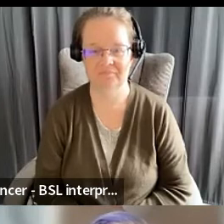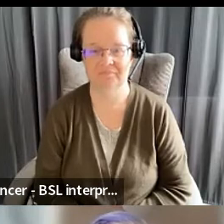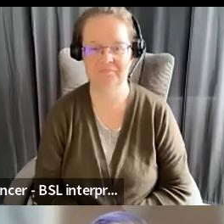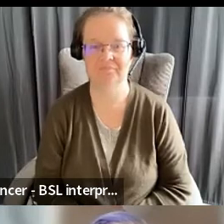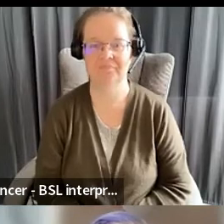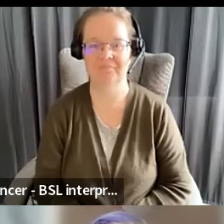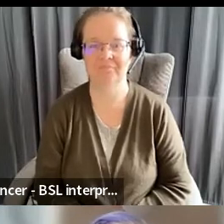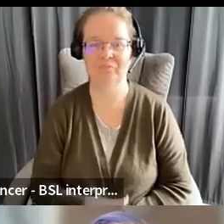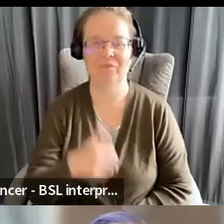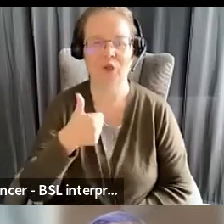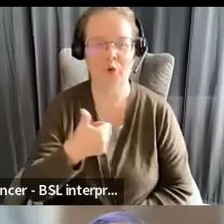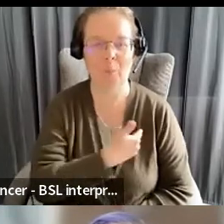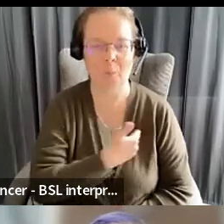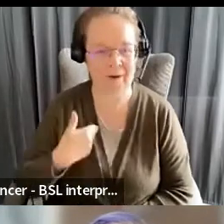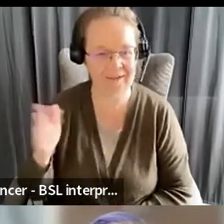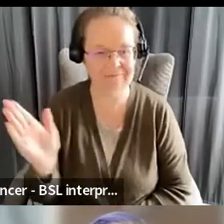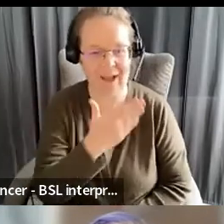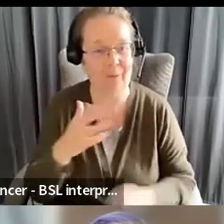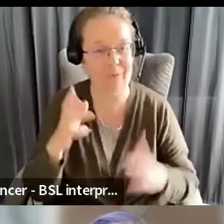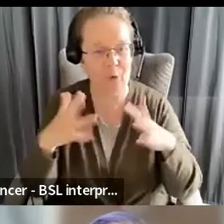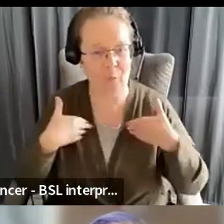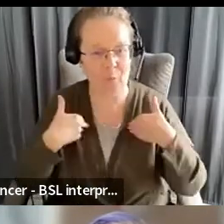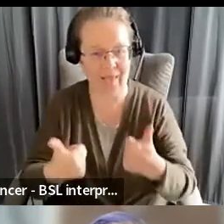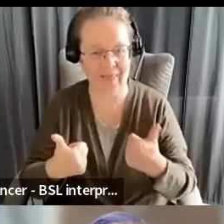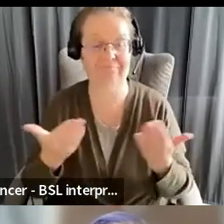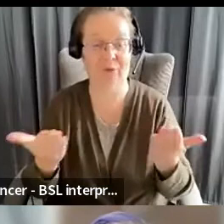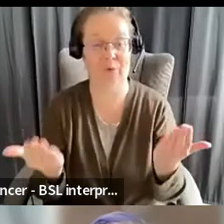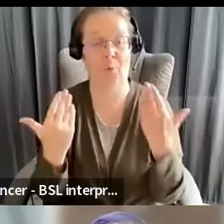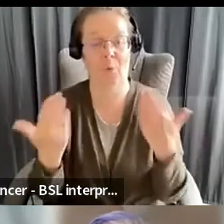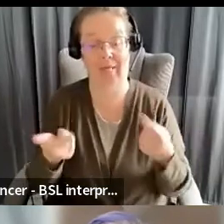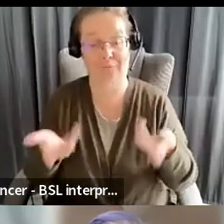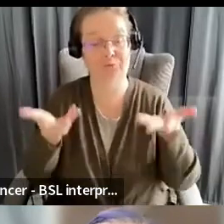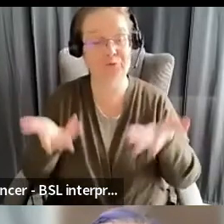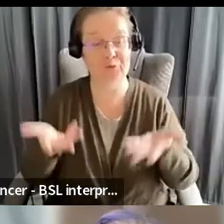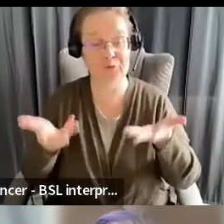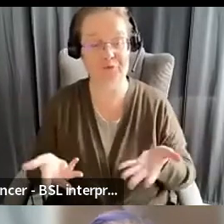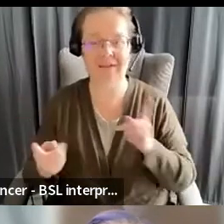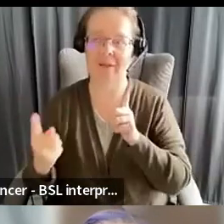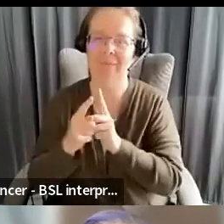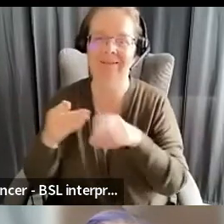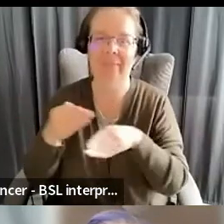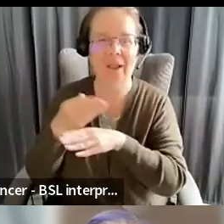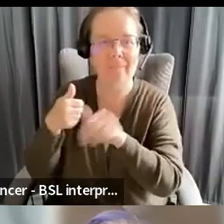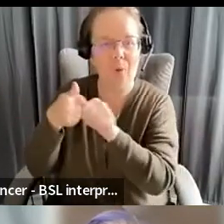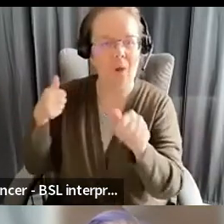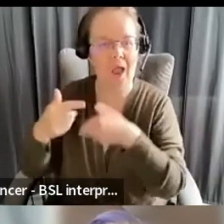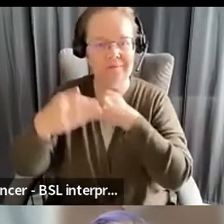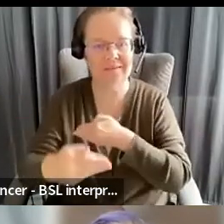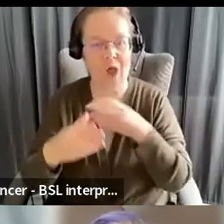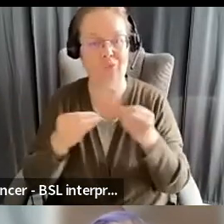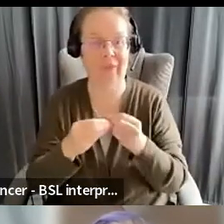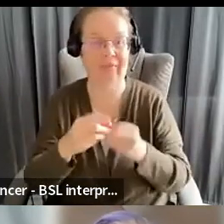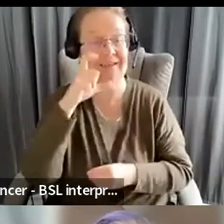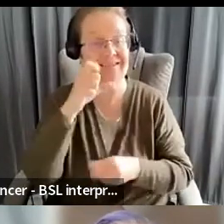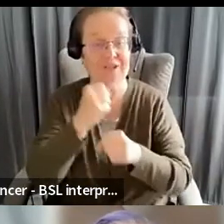Good morning, everyone. Hope you're well, and welcome to today's Meet the Employer session with CGI.